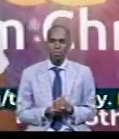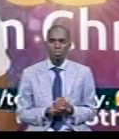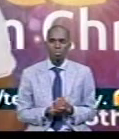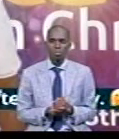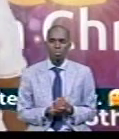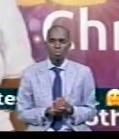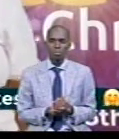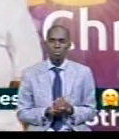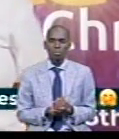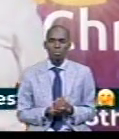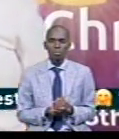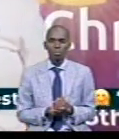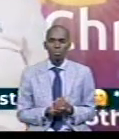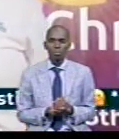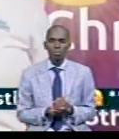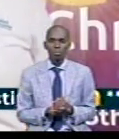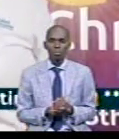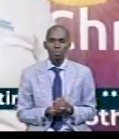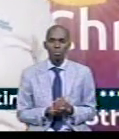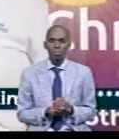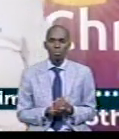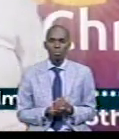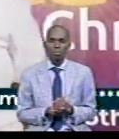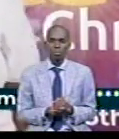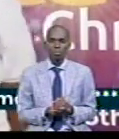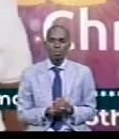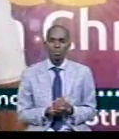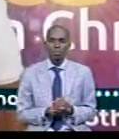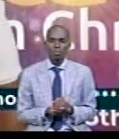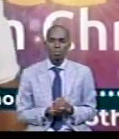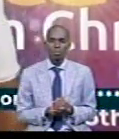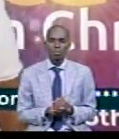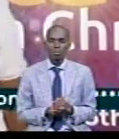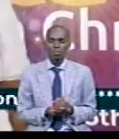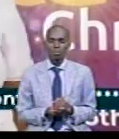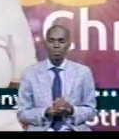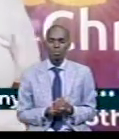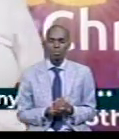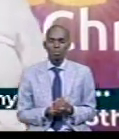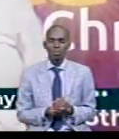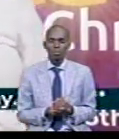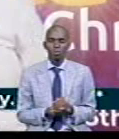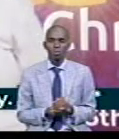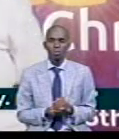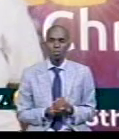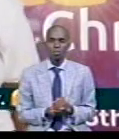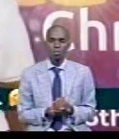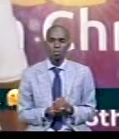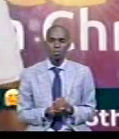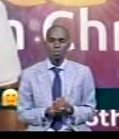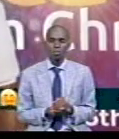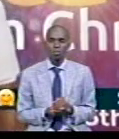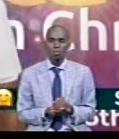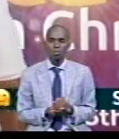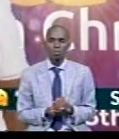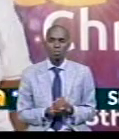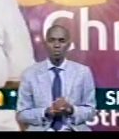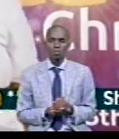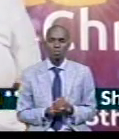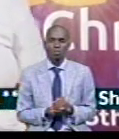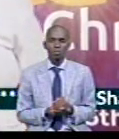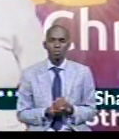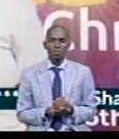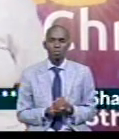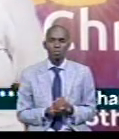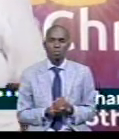said what he has for the achieve. At the time, I am a pastor, I am a man. Then I am a pastor, I am a